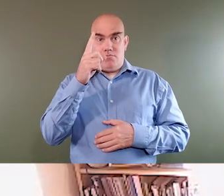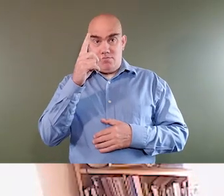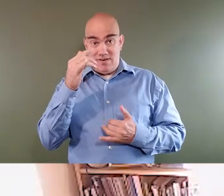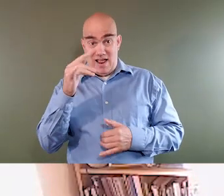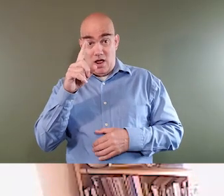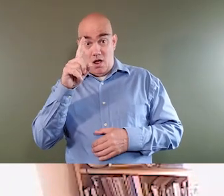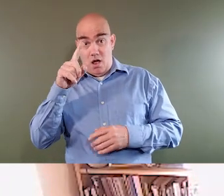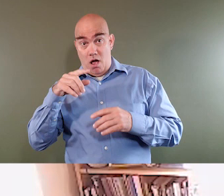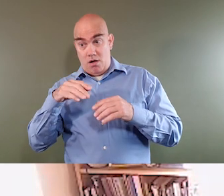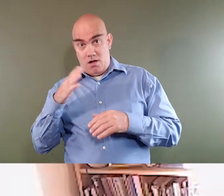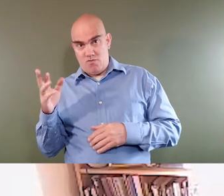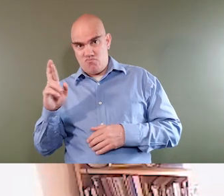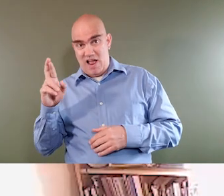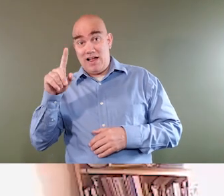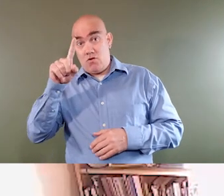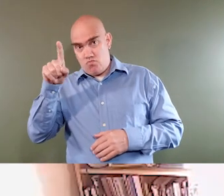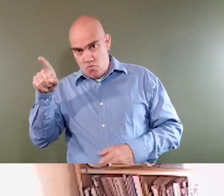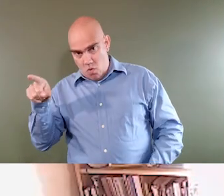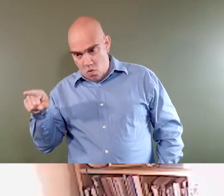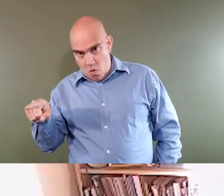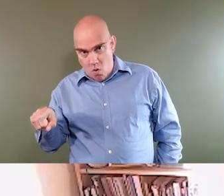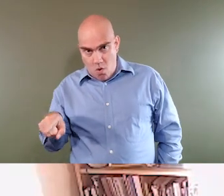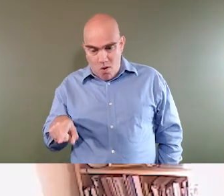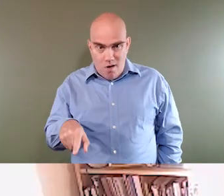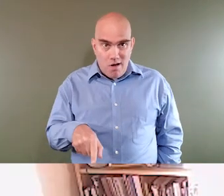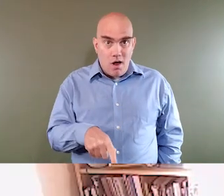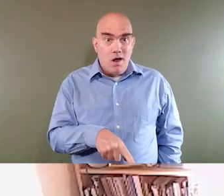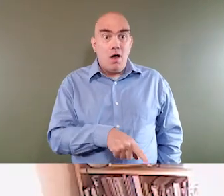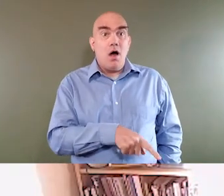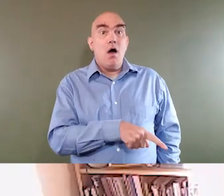Side bend off to the right, rolling through the center.